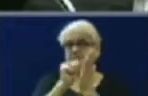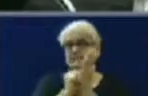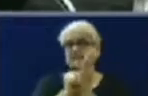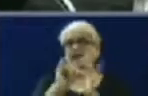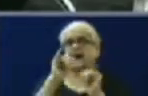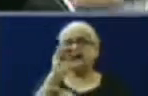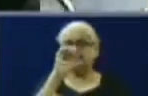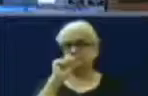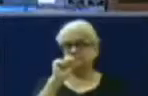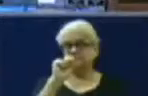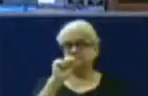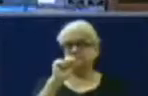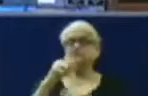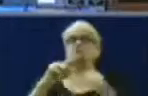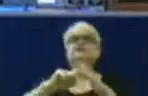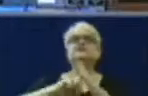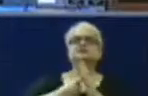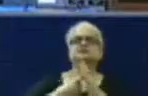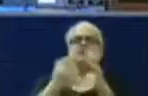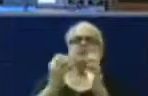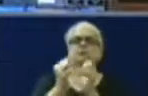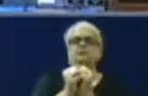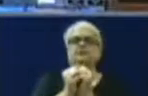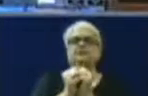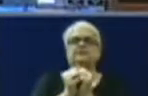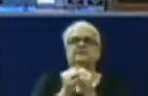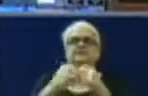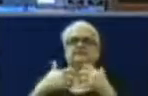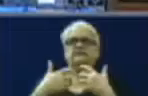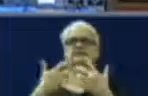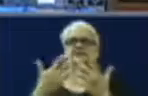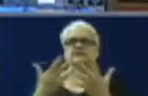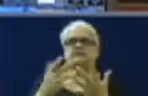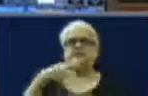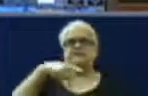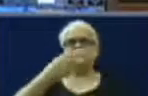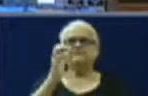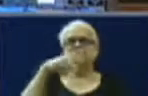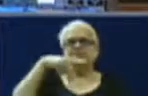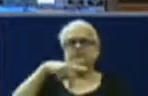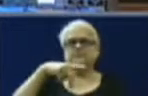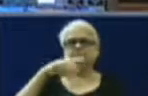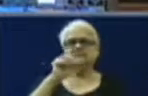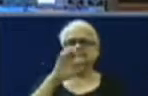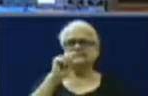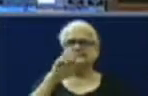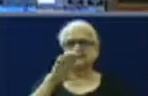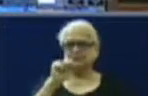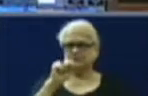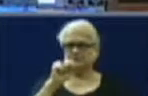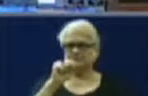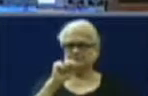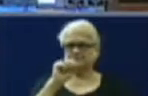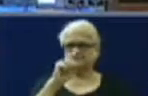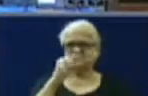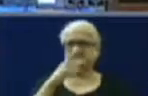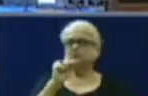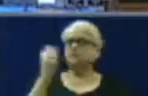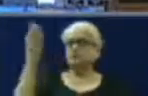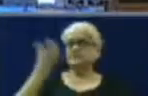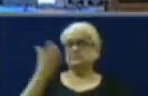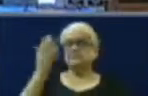So let's start with Philip Setters. Mr. Setters, you